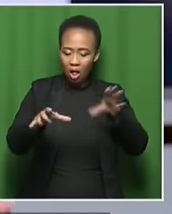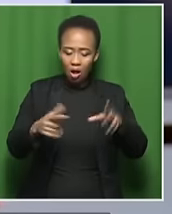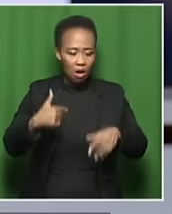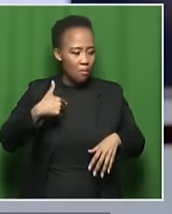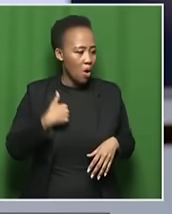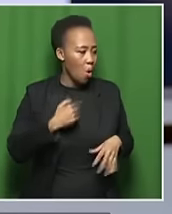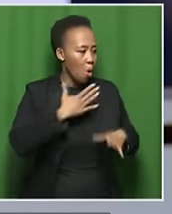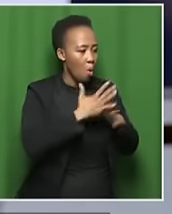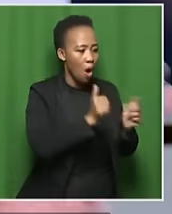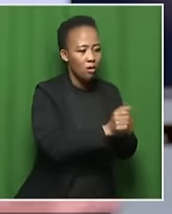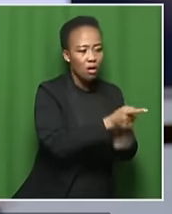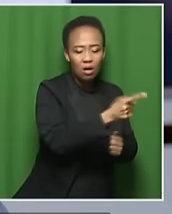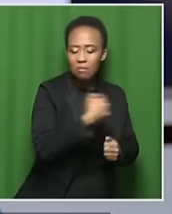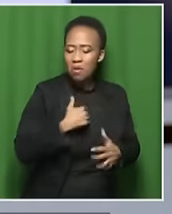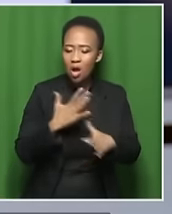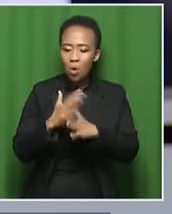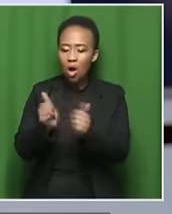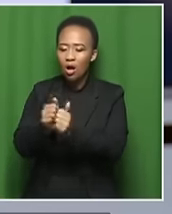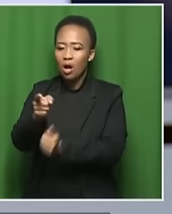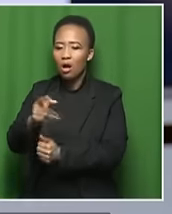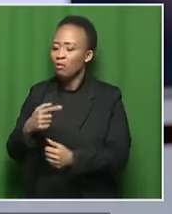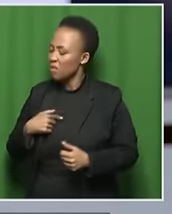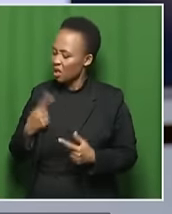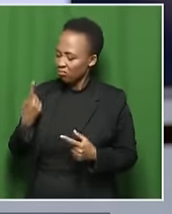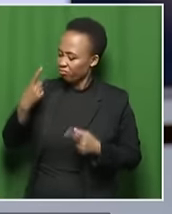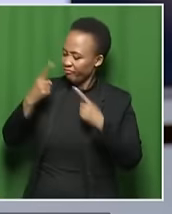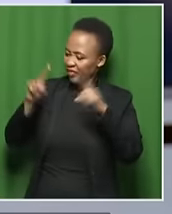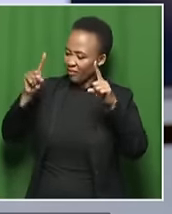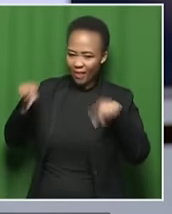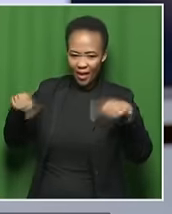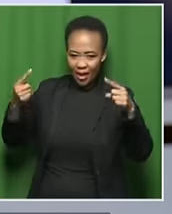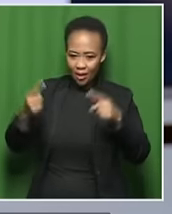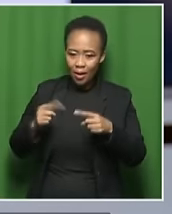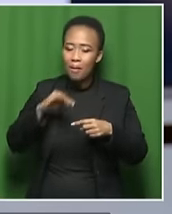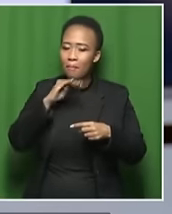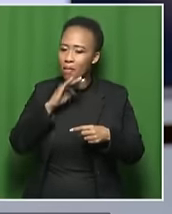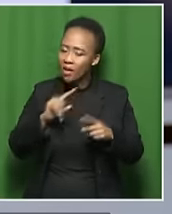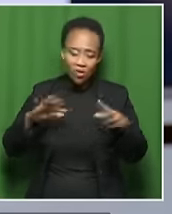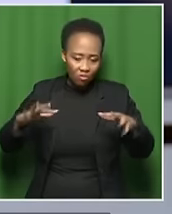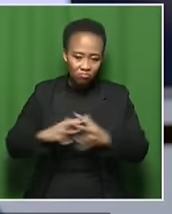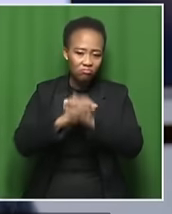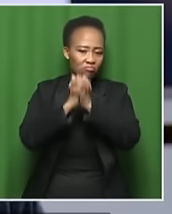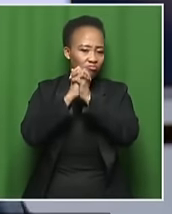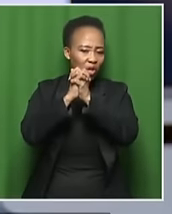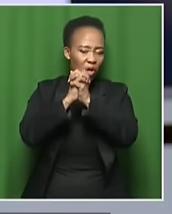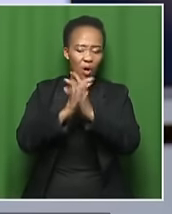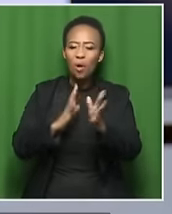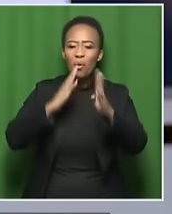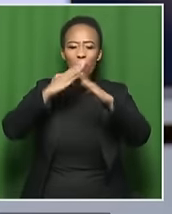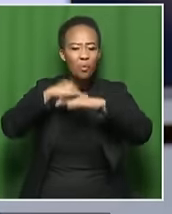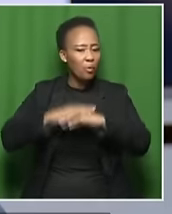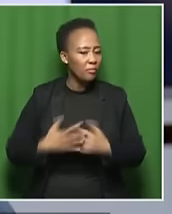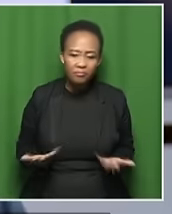guy, or alternatively, I'll work with him, won't work with him, it becomes unpatriotic. And hence, it goes against